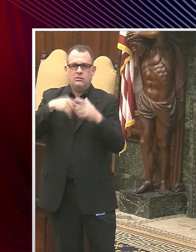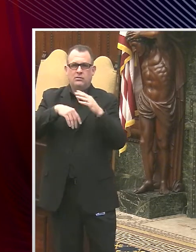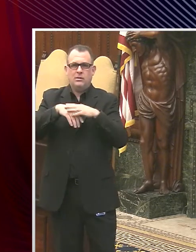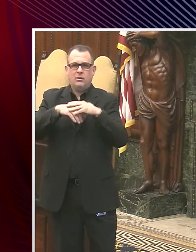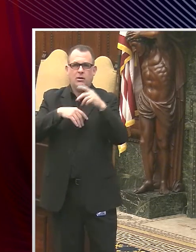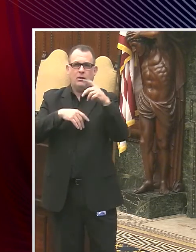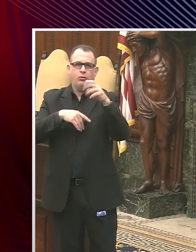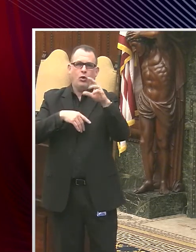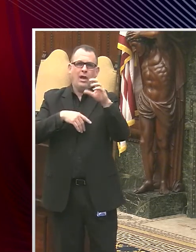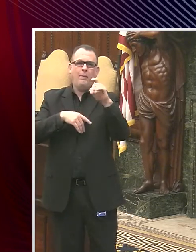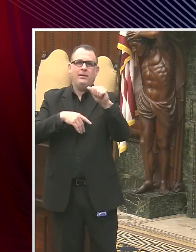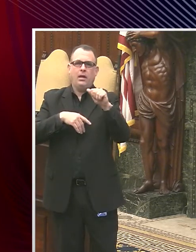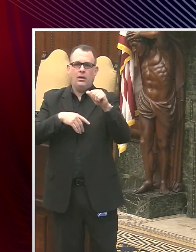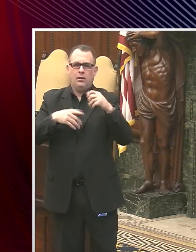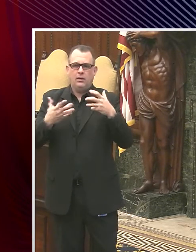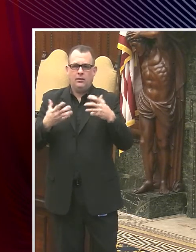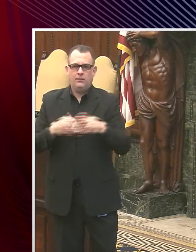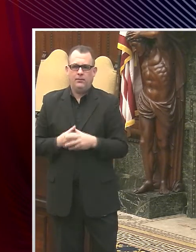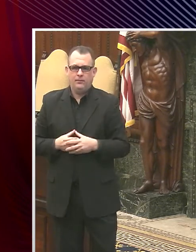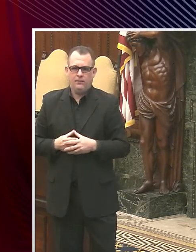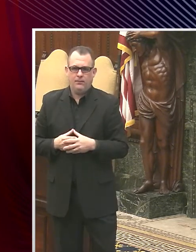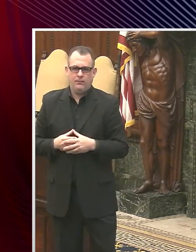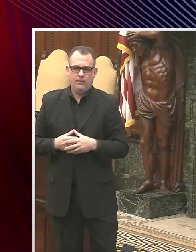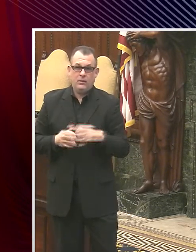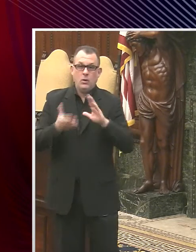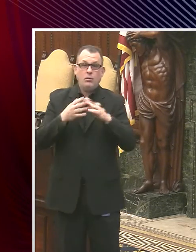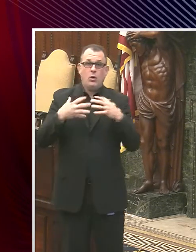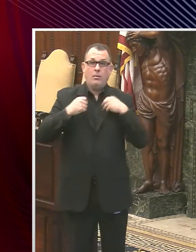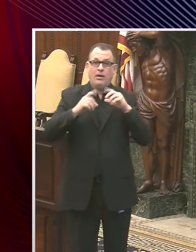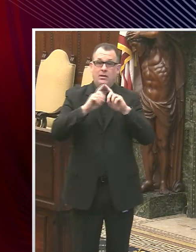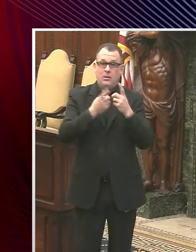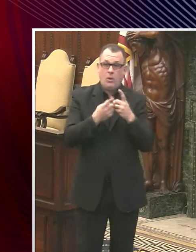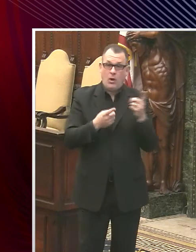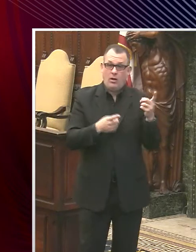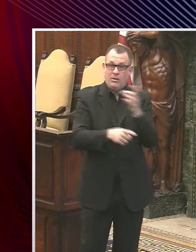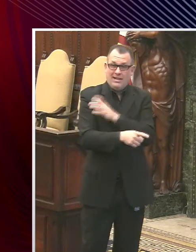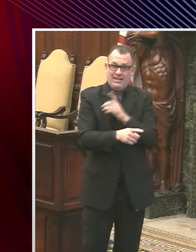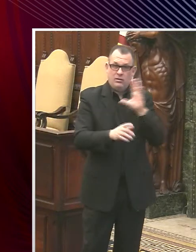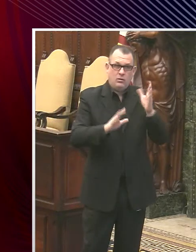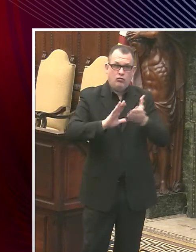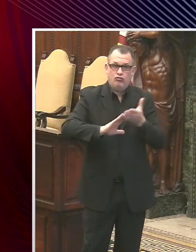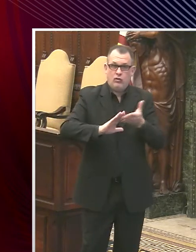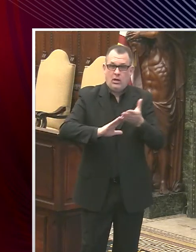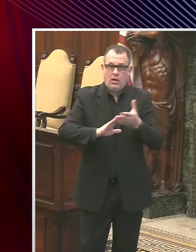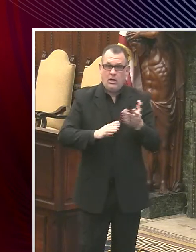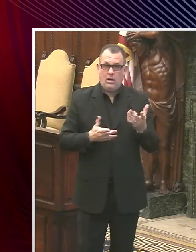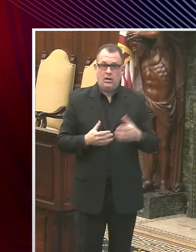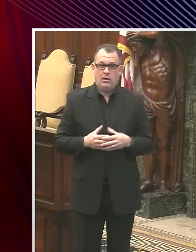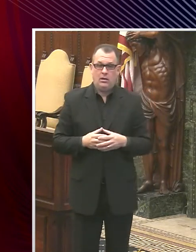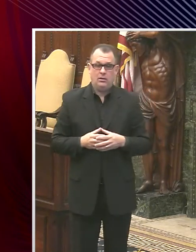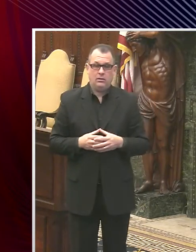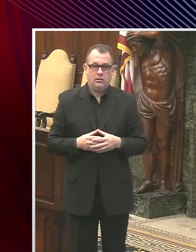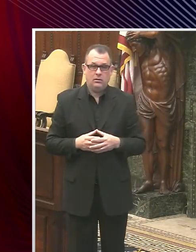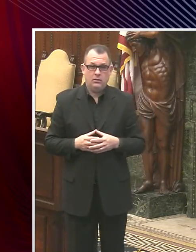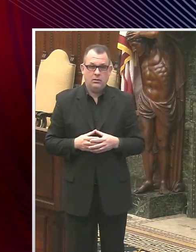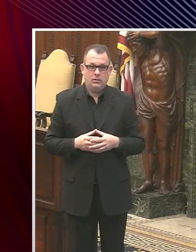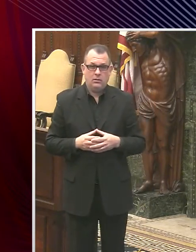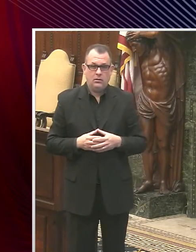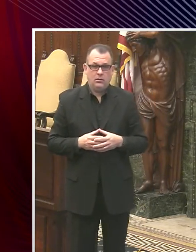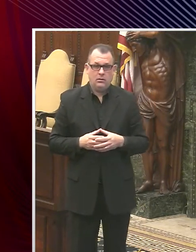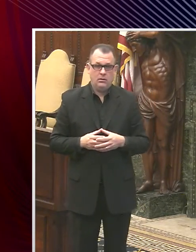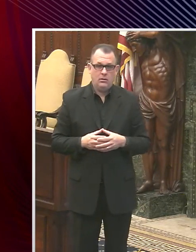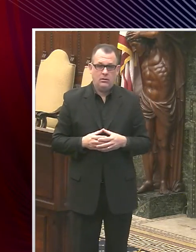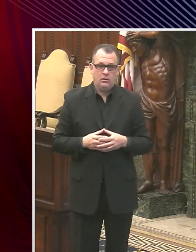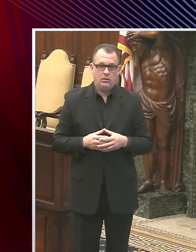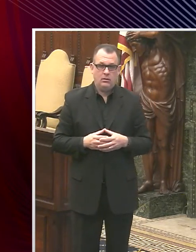Yes. On the community health department clinics that you're running, I'm curious, for those that have unclaimed vaccine slots, is that